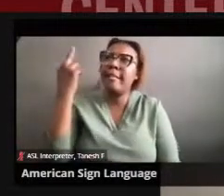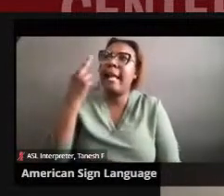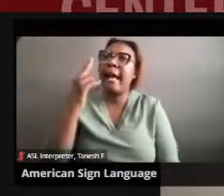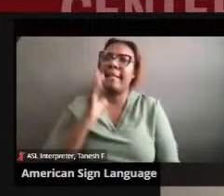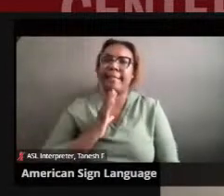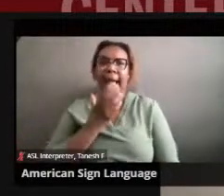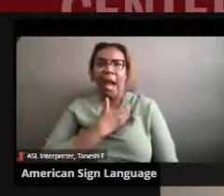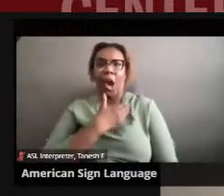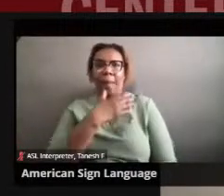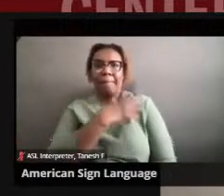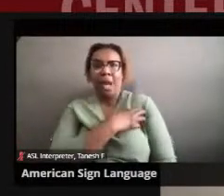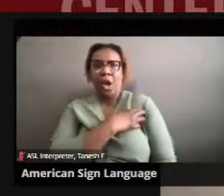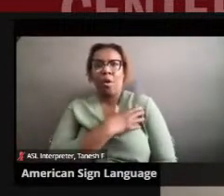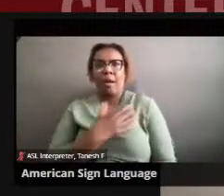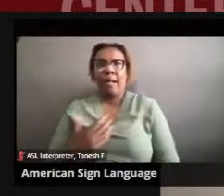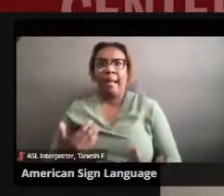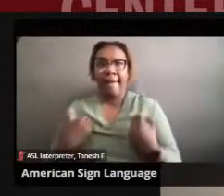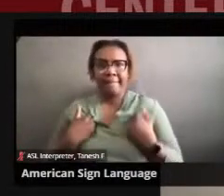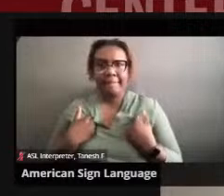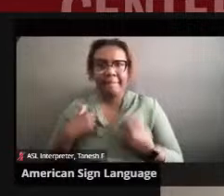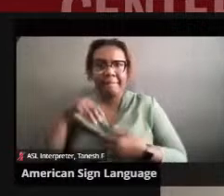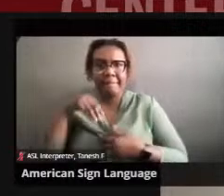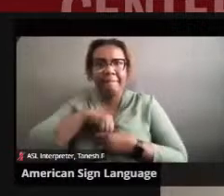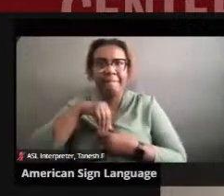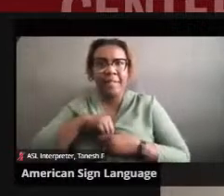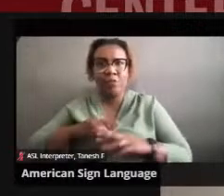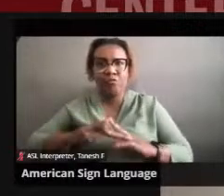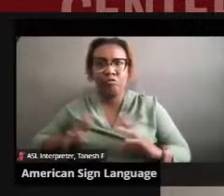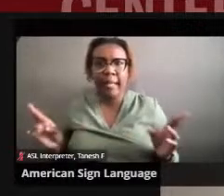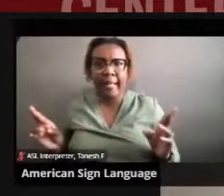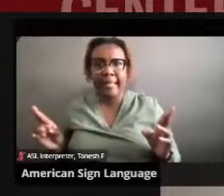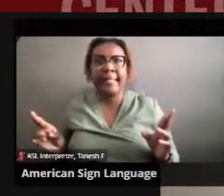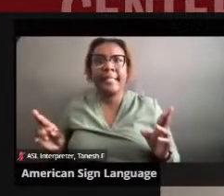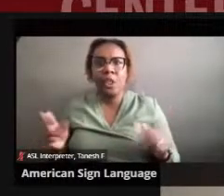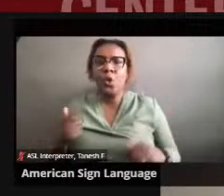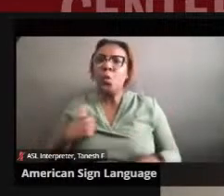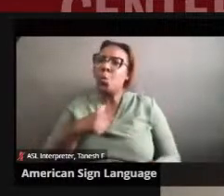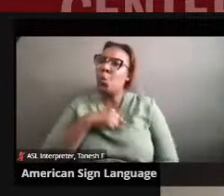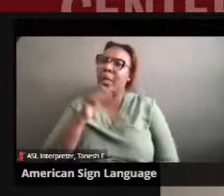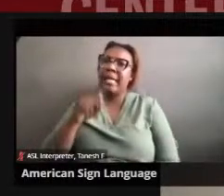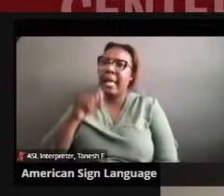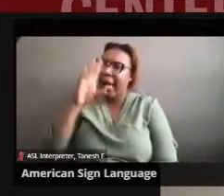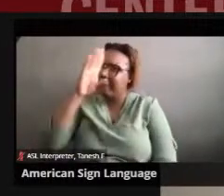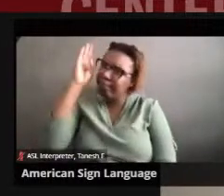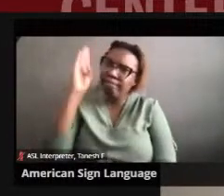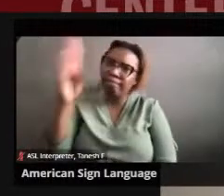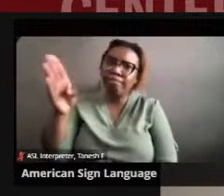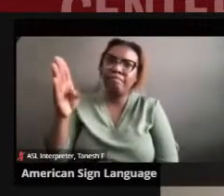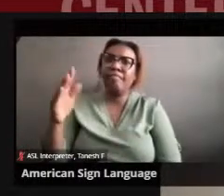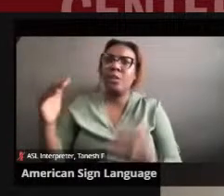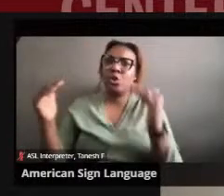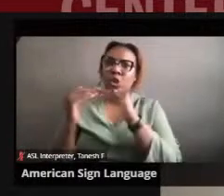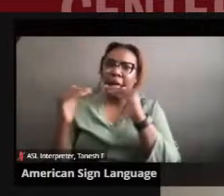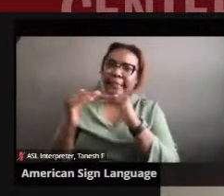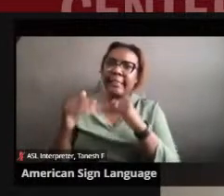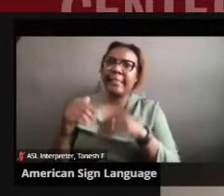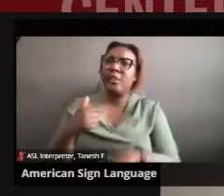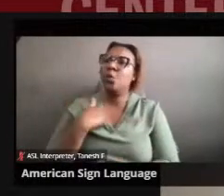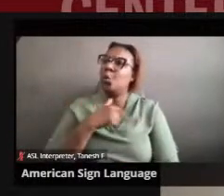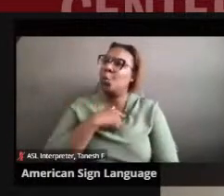ours, that we too might speak truth to justice, that we too might